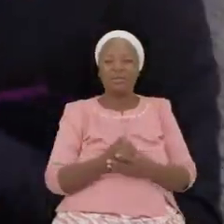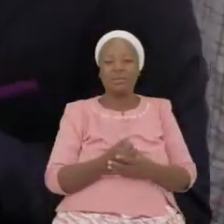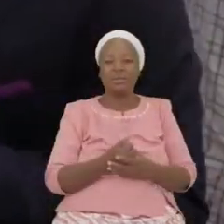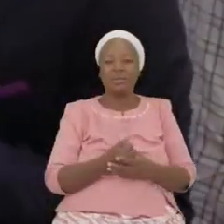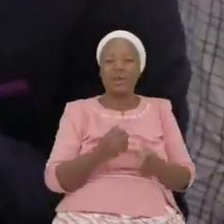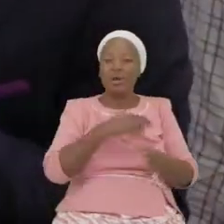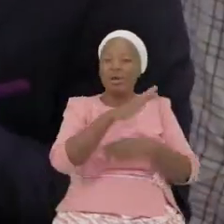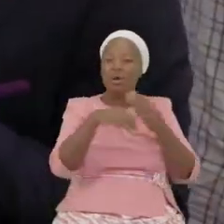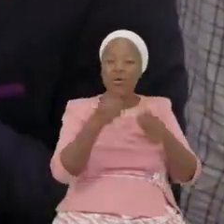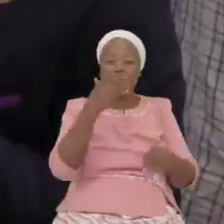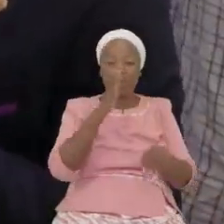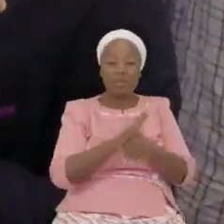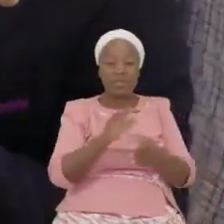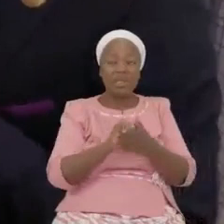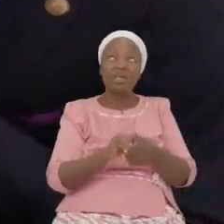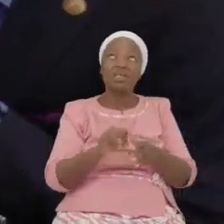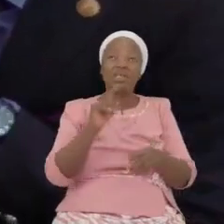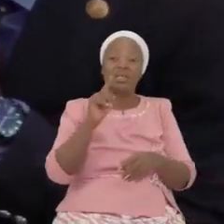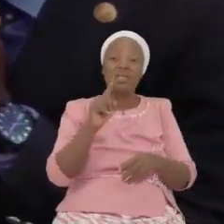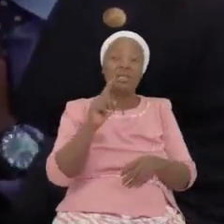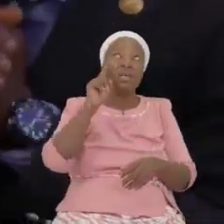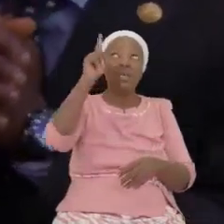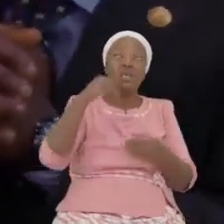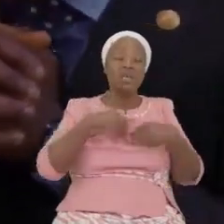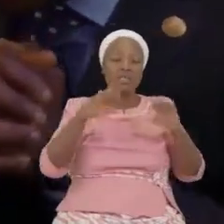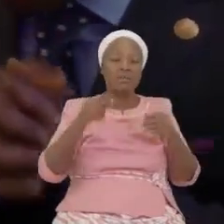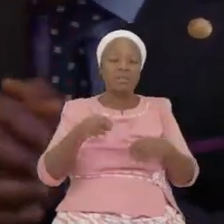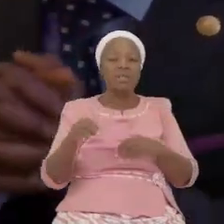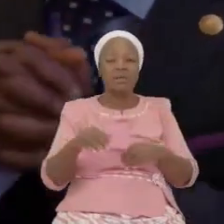all the promises He has given, performance.